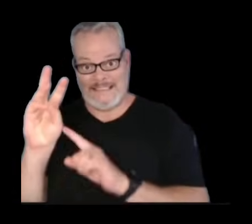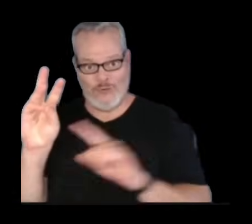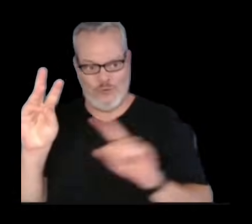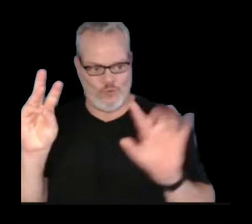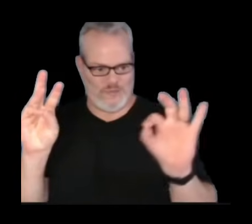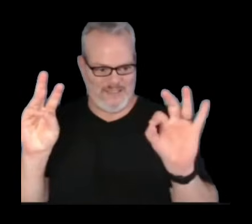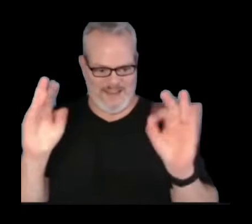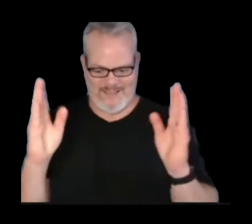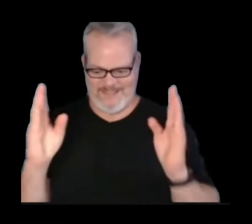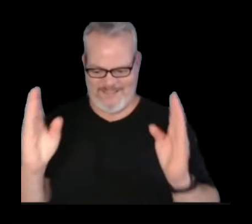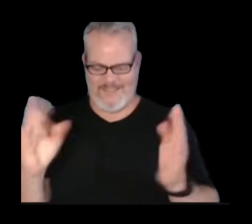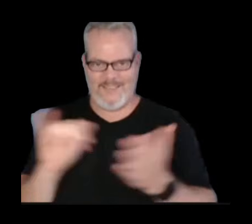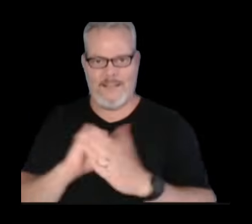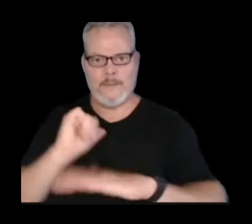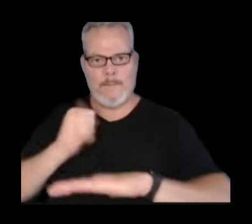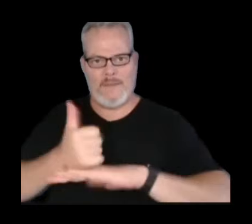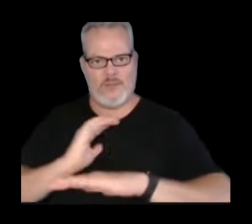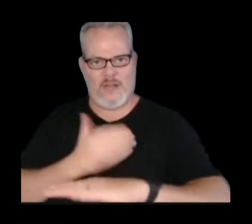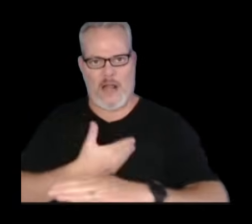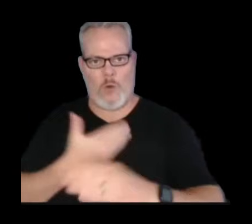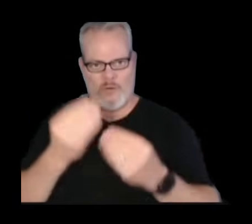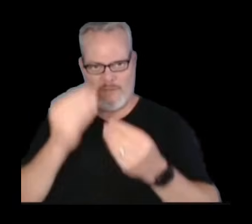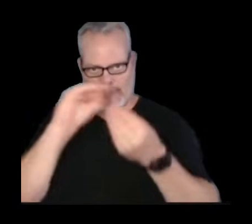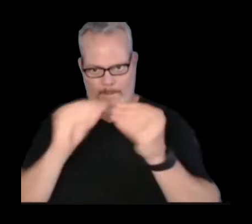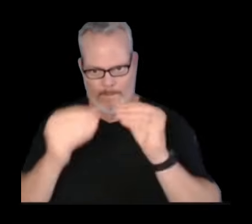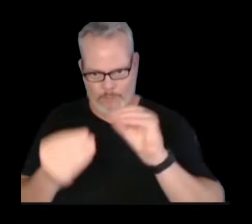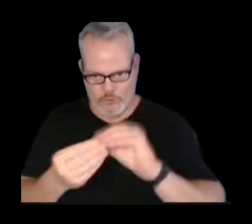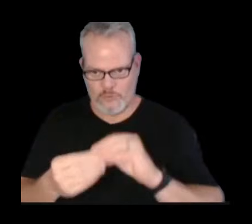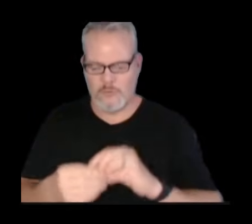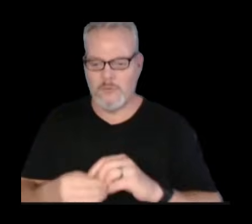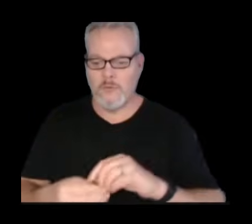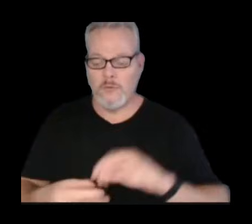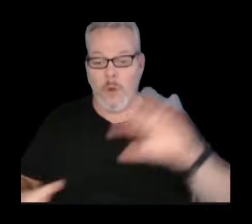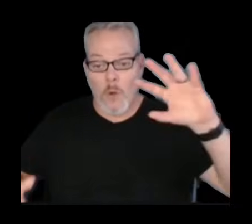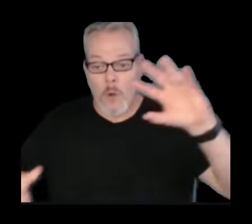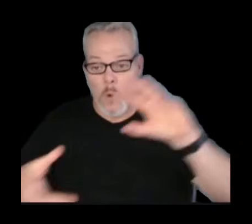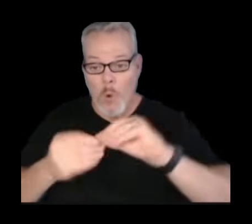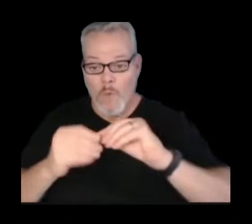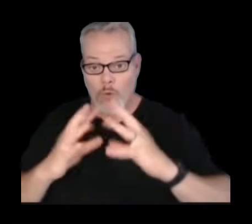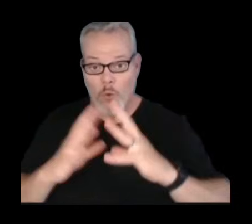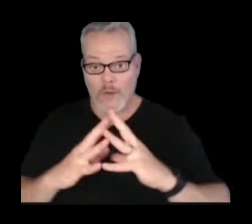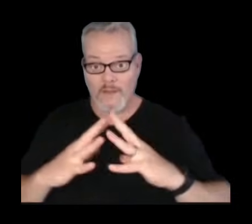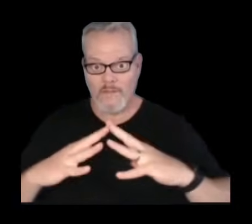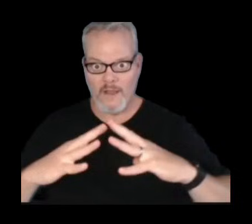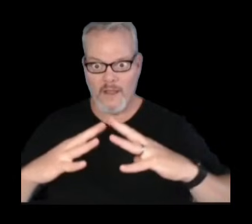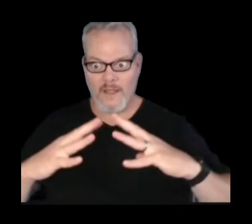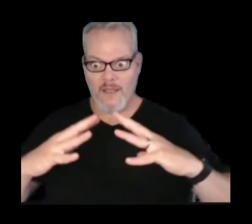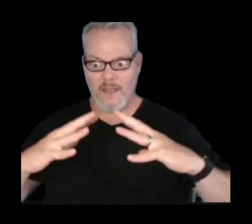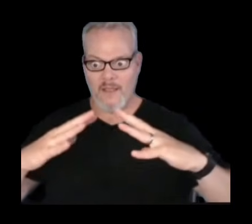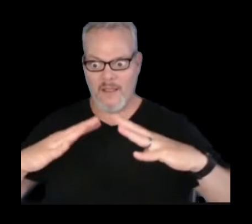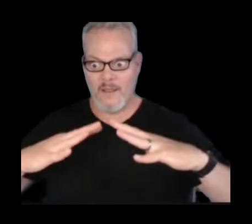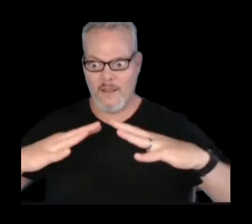here. All that based on overall inflation, continuing glow from the vent, and intermittent spattering.